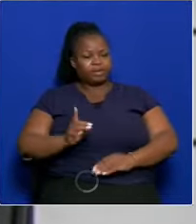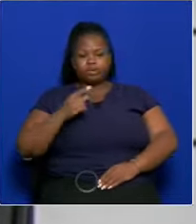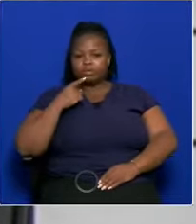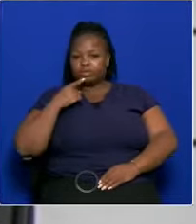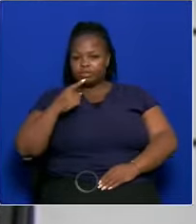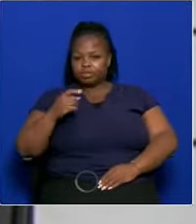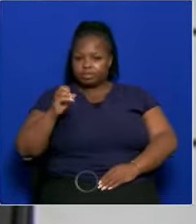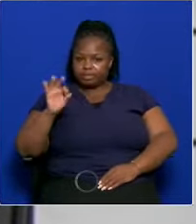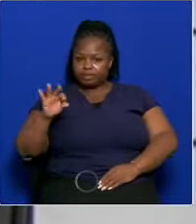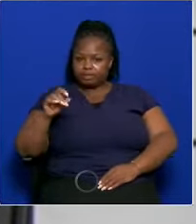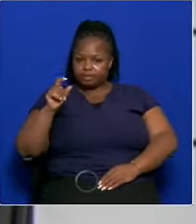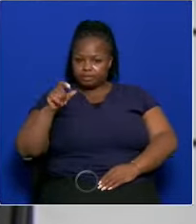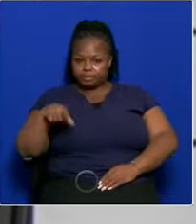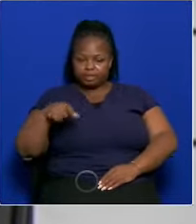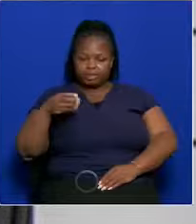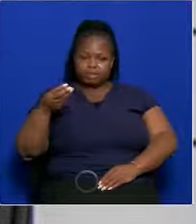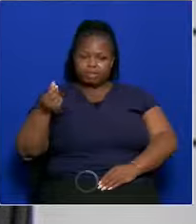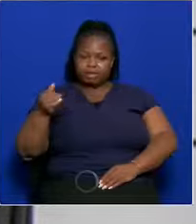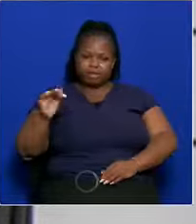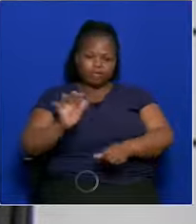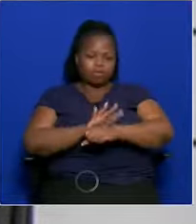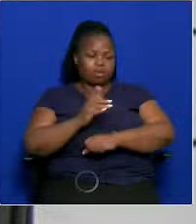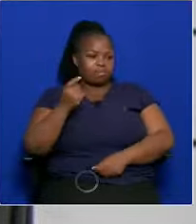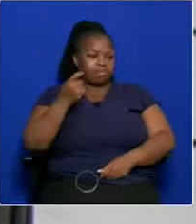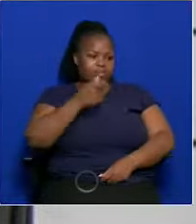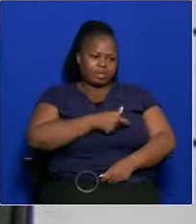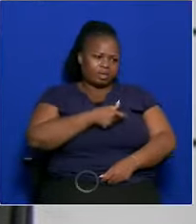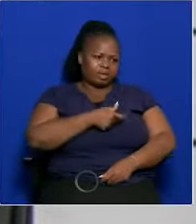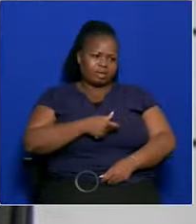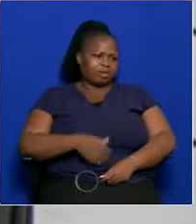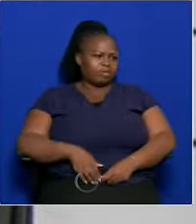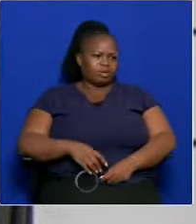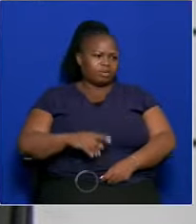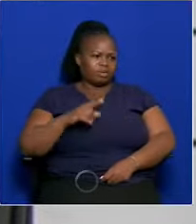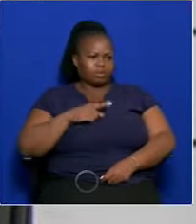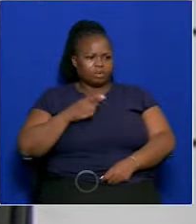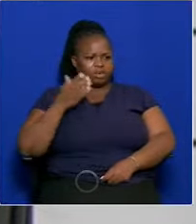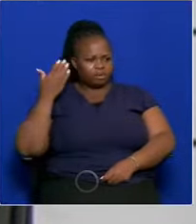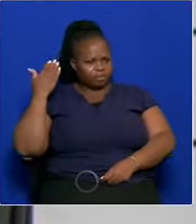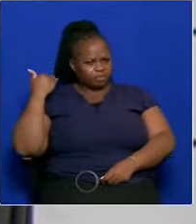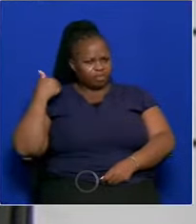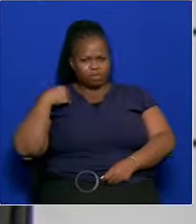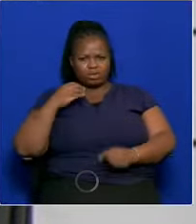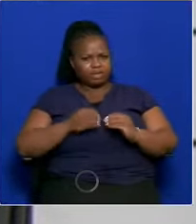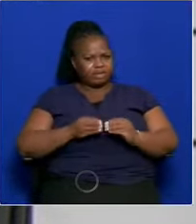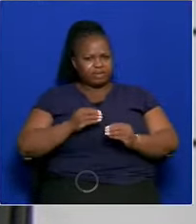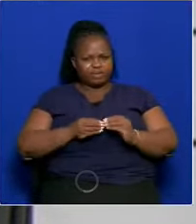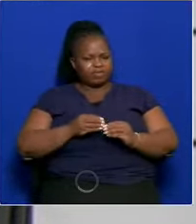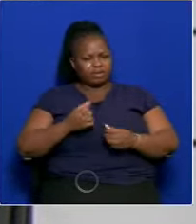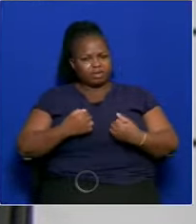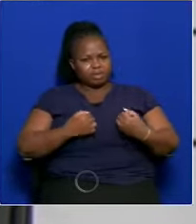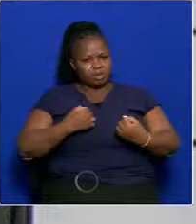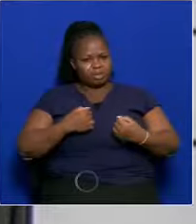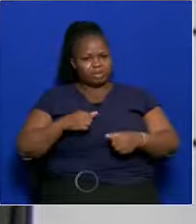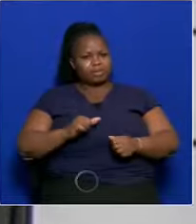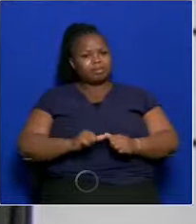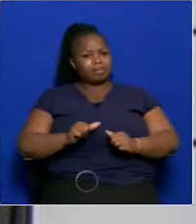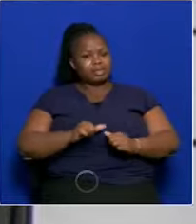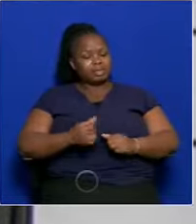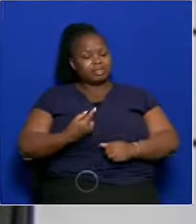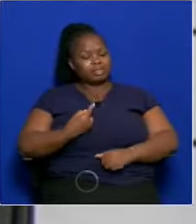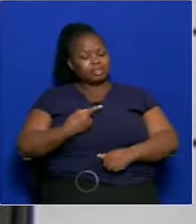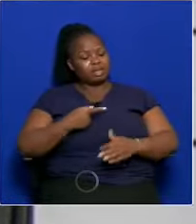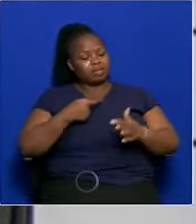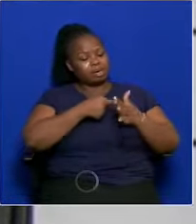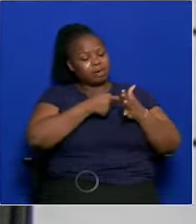whole money, we've got a history of these people not fixing the car. Go and buy the parts yourself. And then